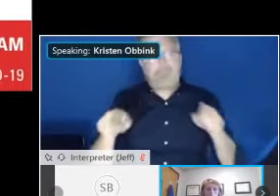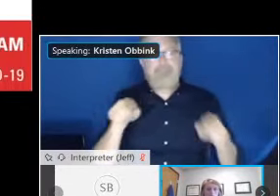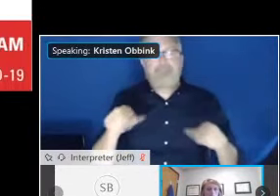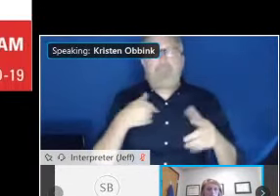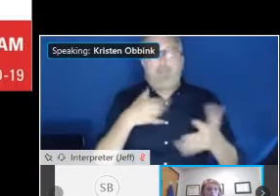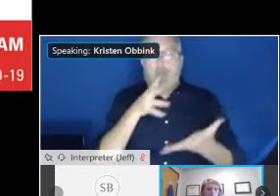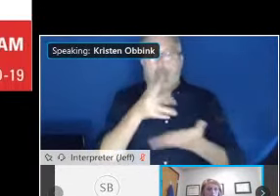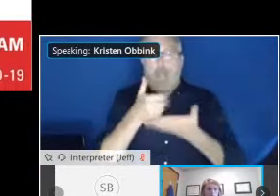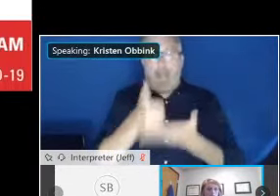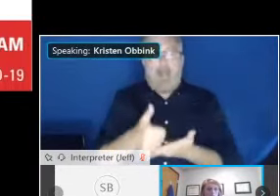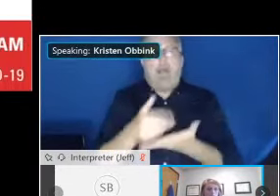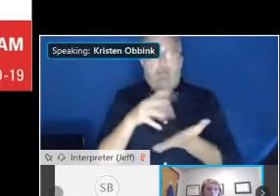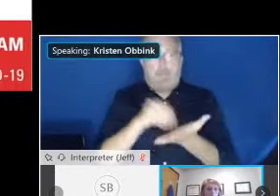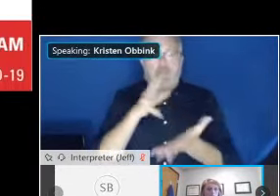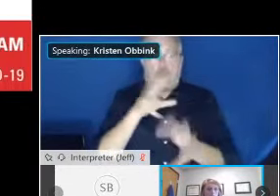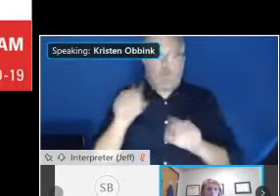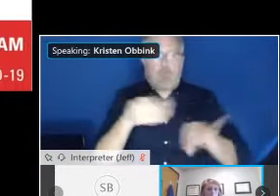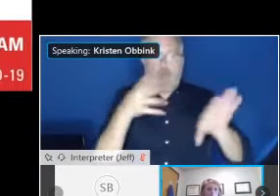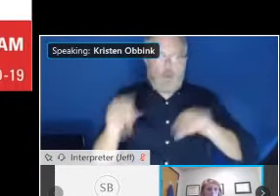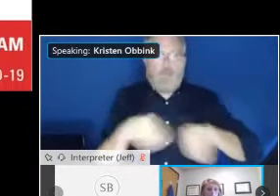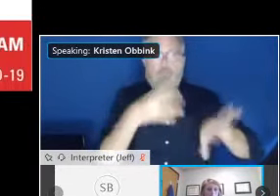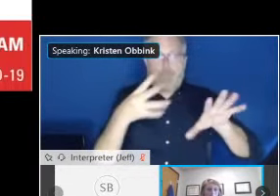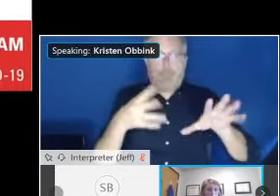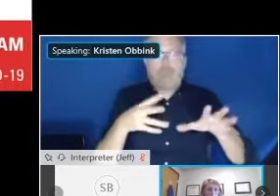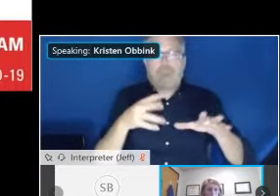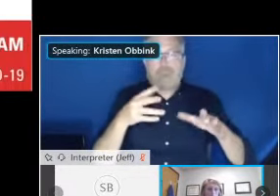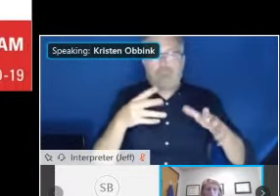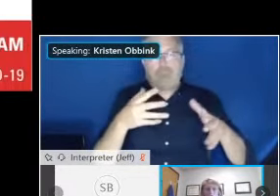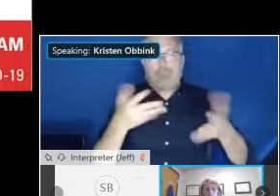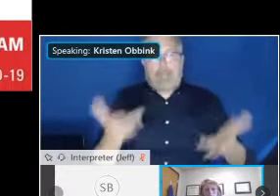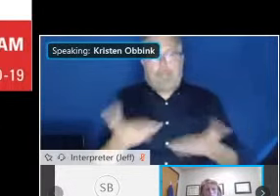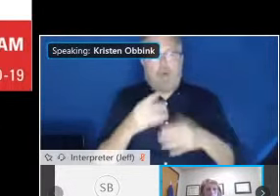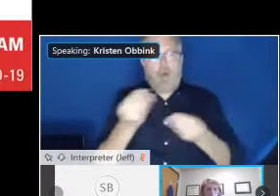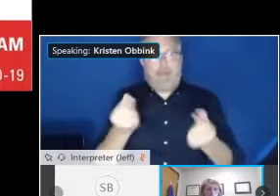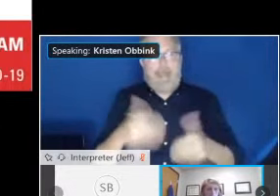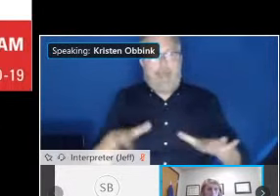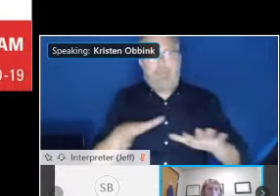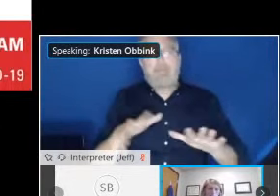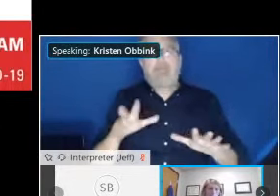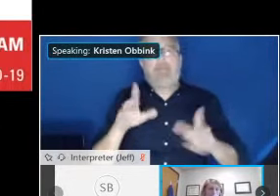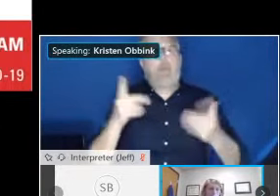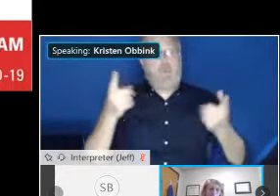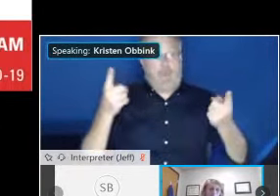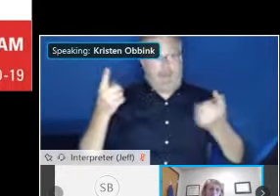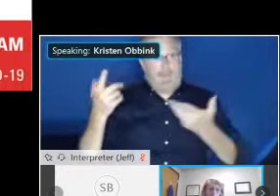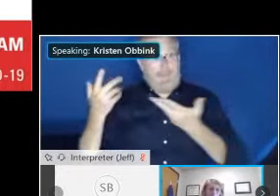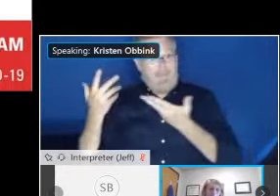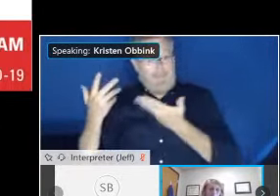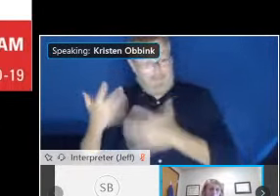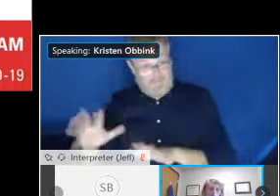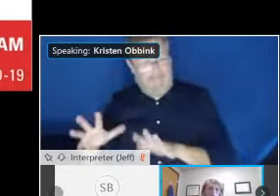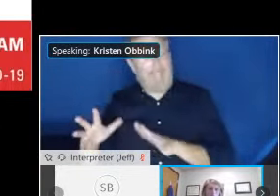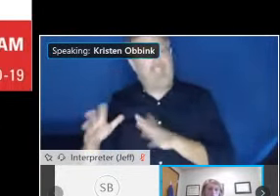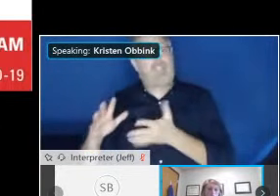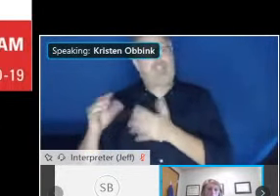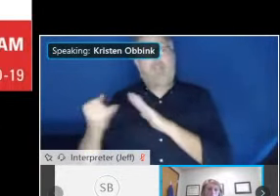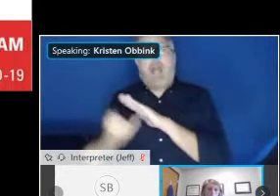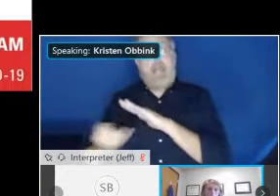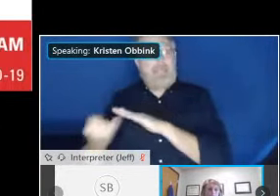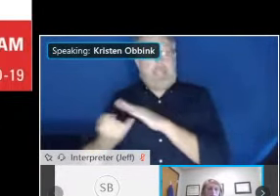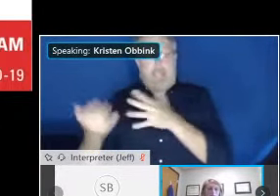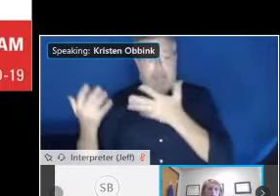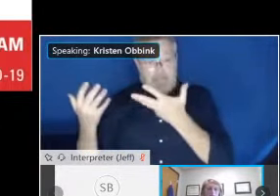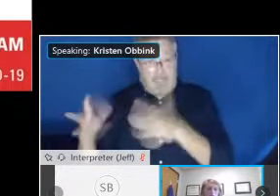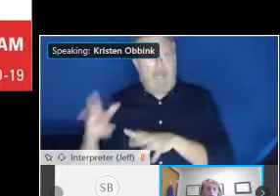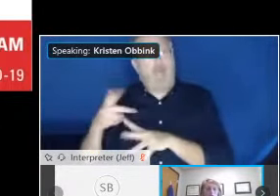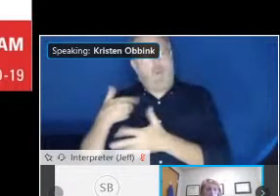those students in moving to those isolation or quarantine spaces here on campus, as well as back to their regularly assigned rooms when those periods